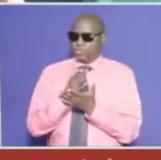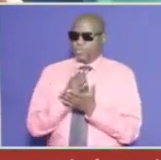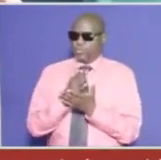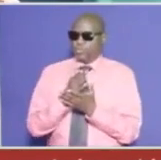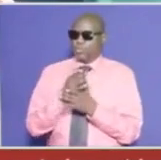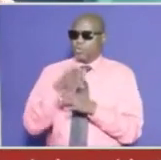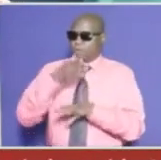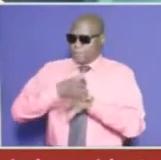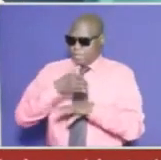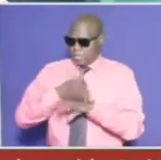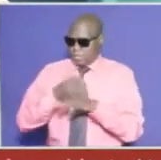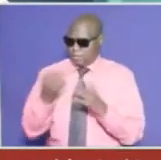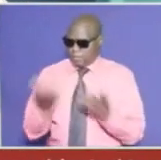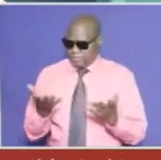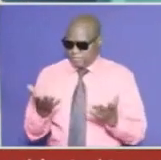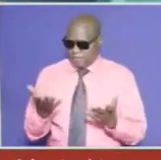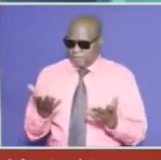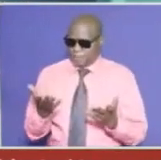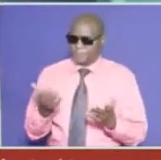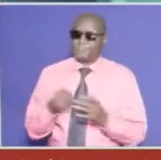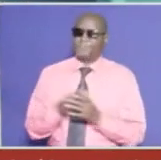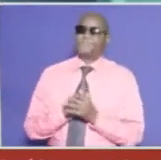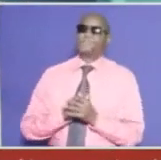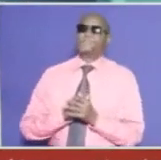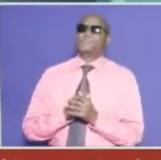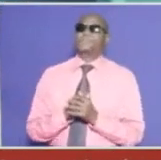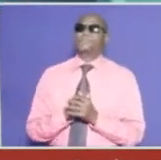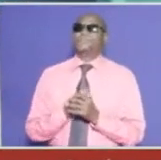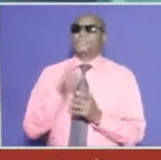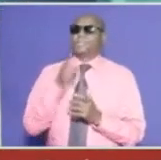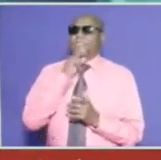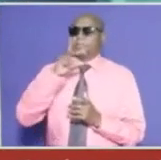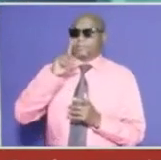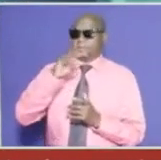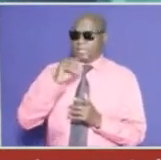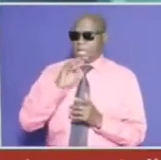So leo asubuhi ndio tukaenda pale pamoja na DCI